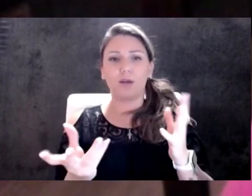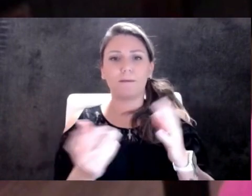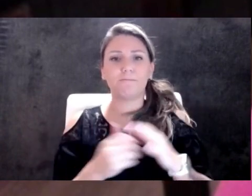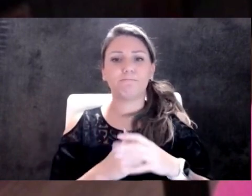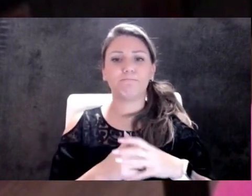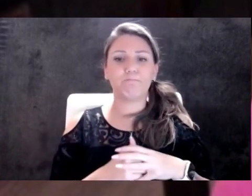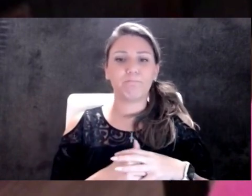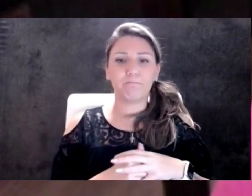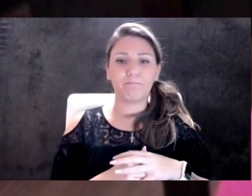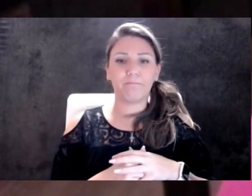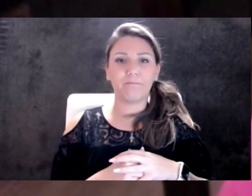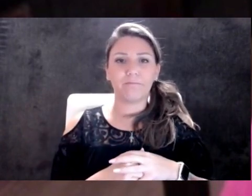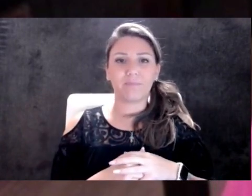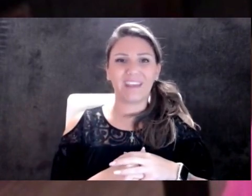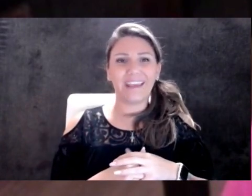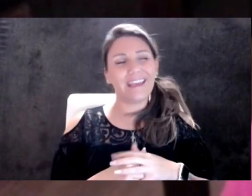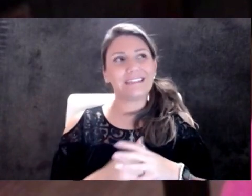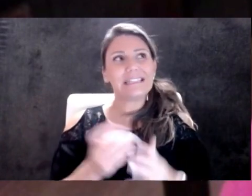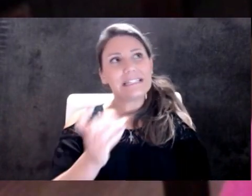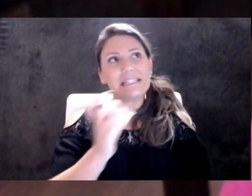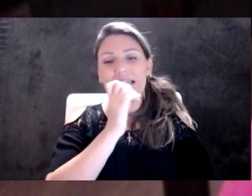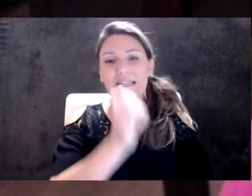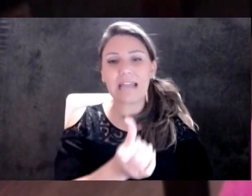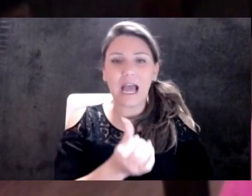just not